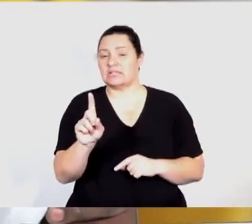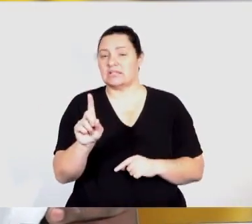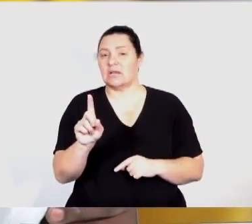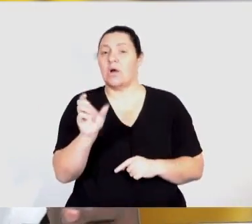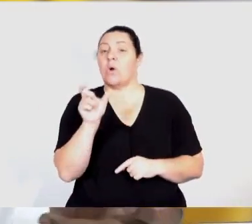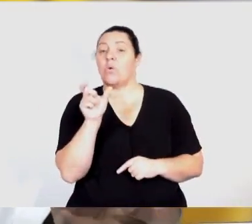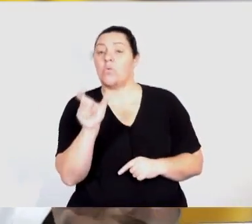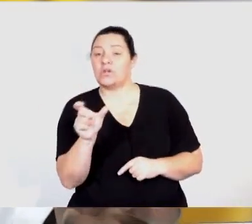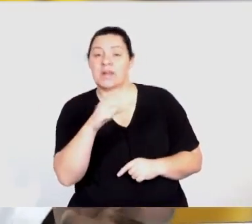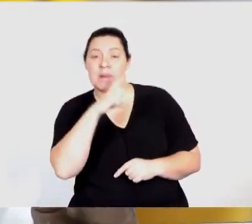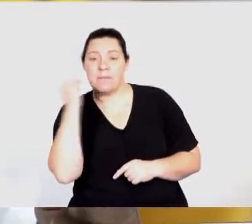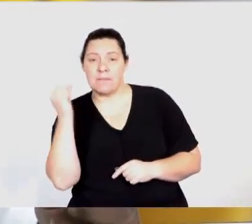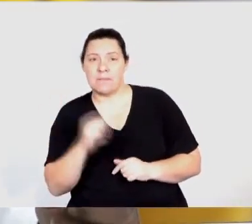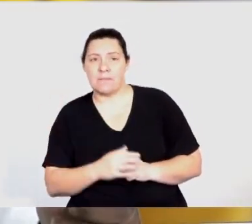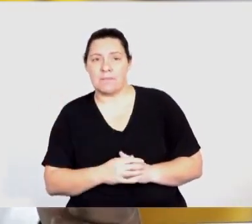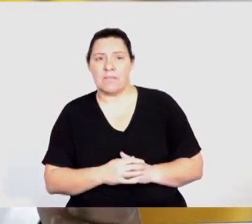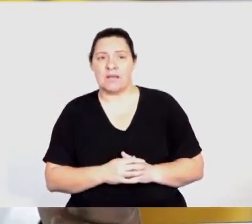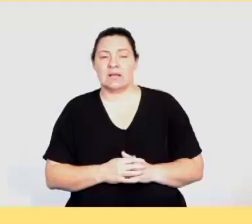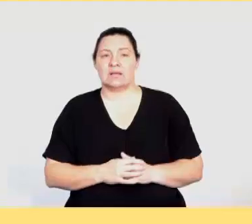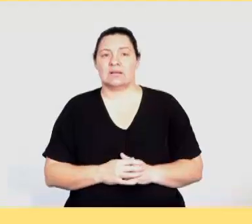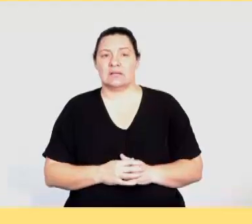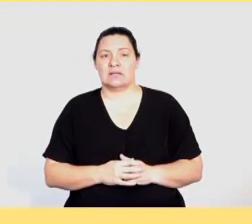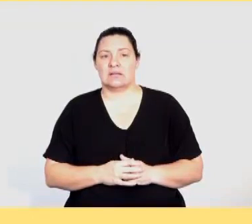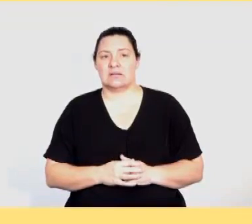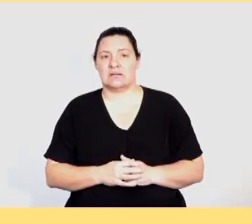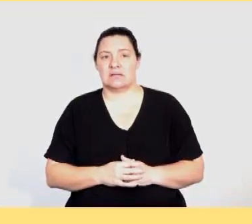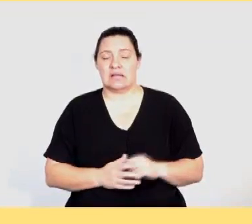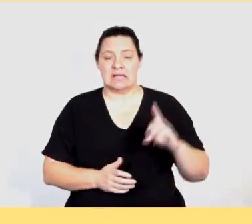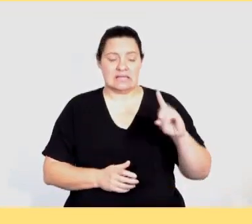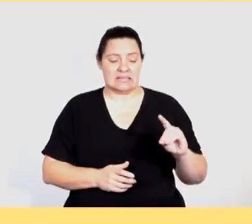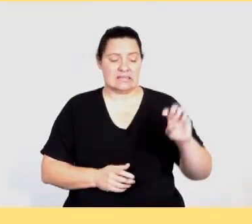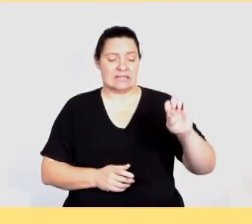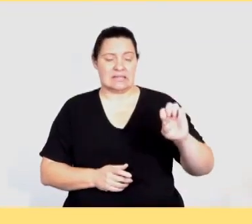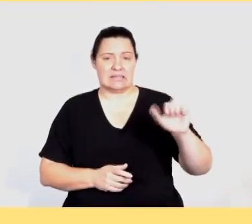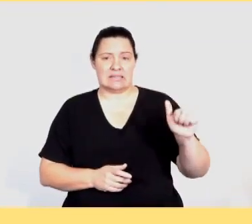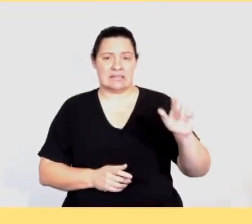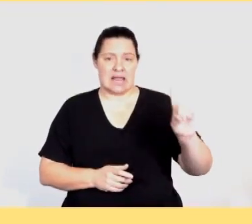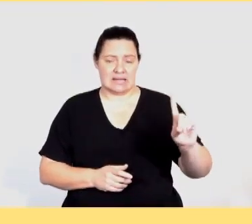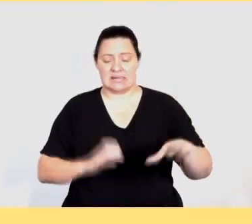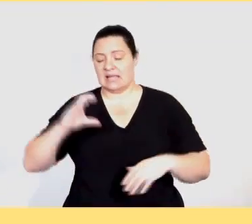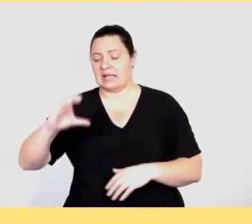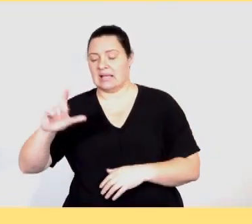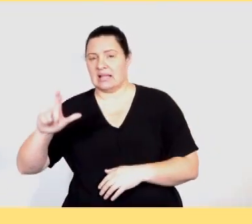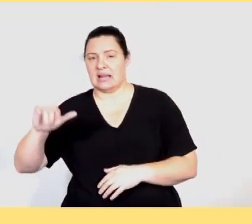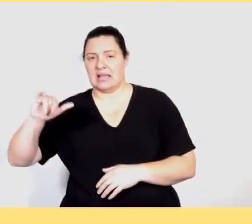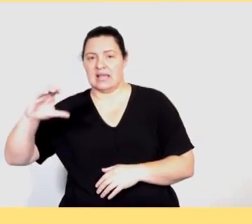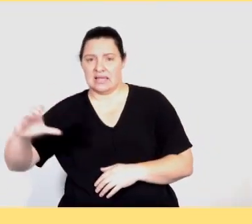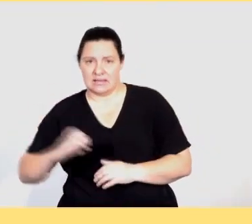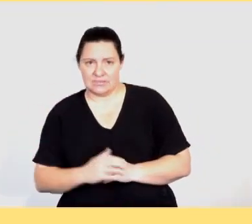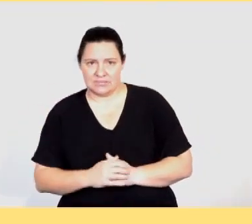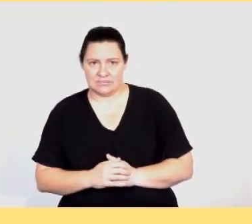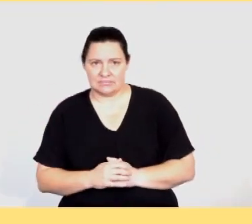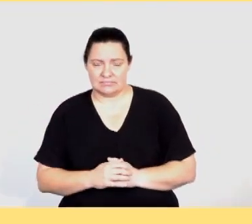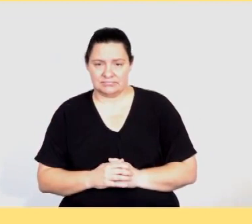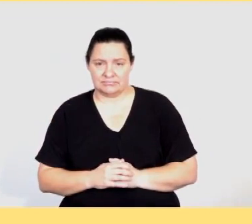a word which we call the dead click. The